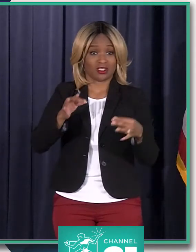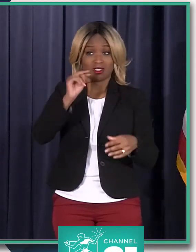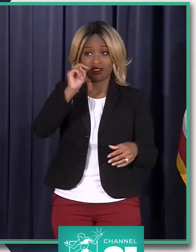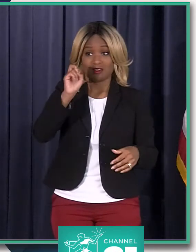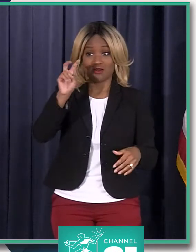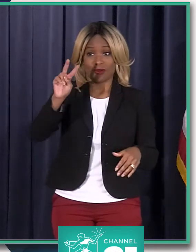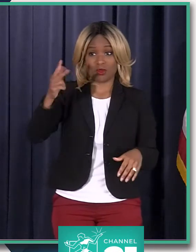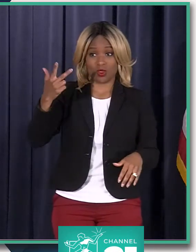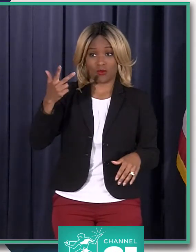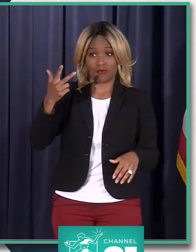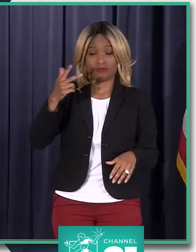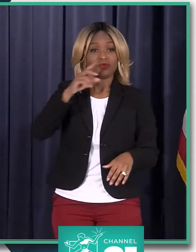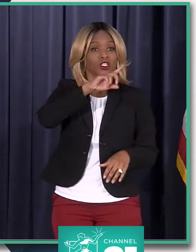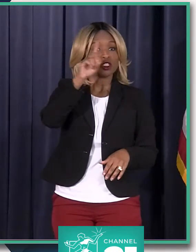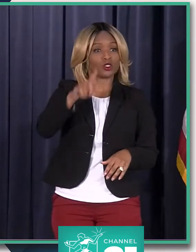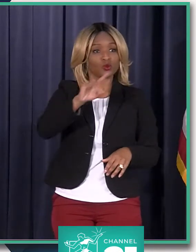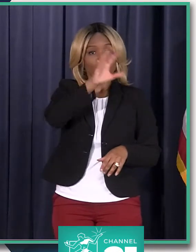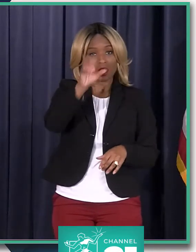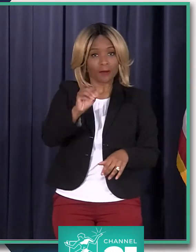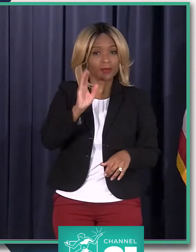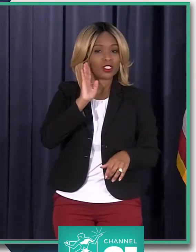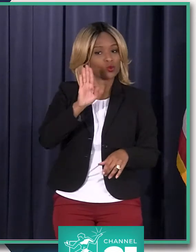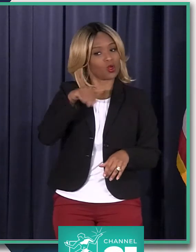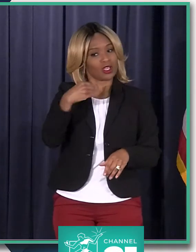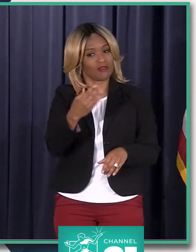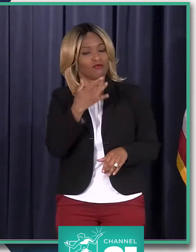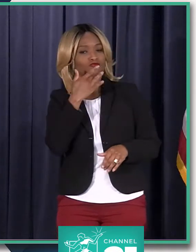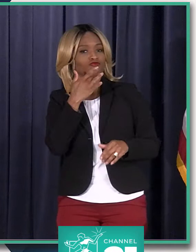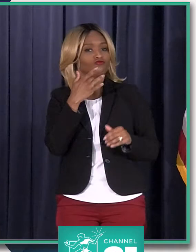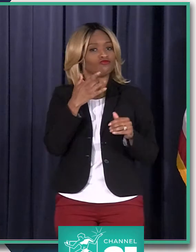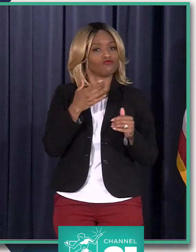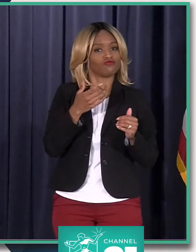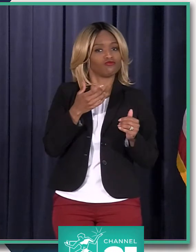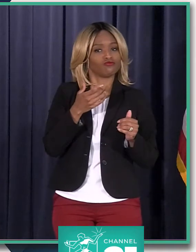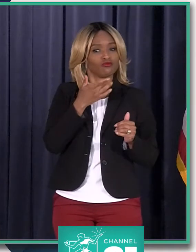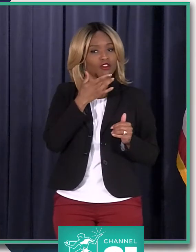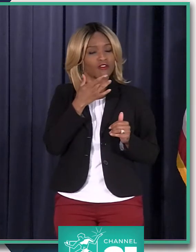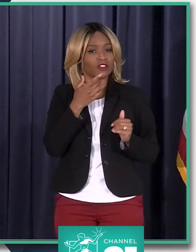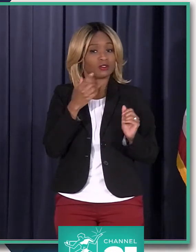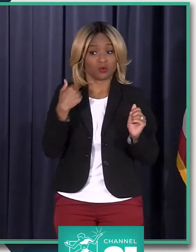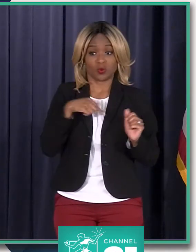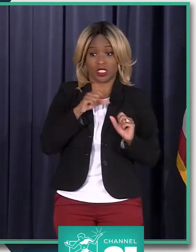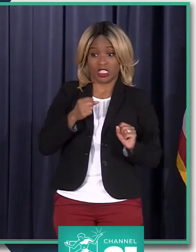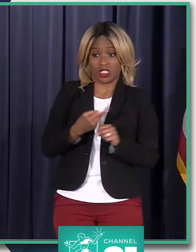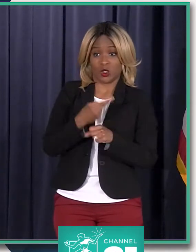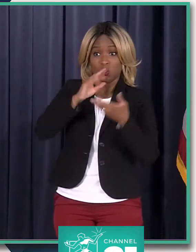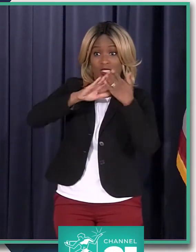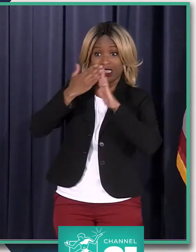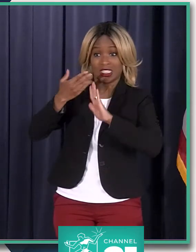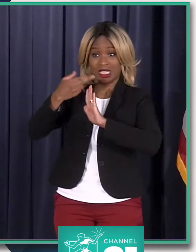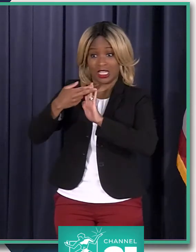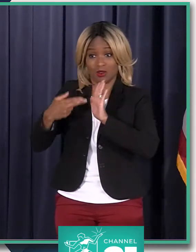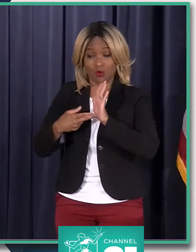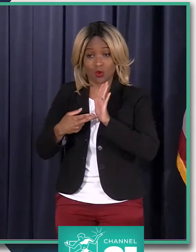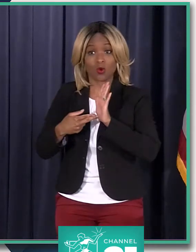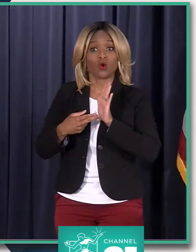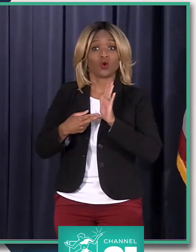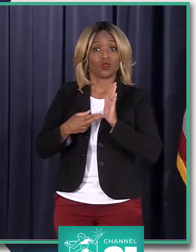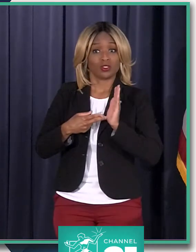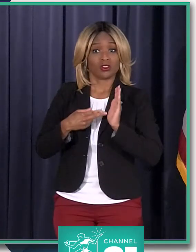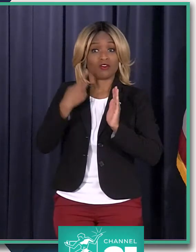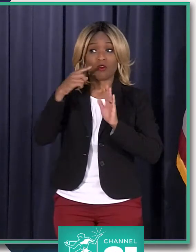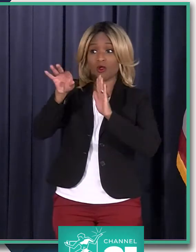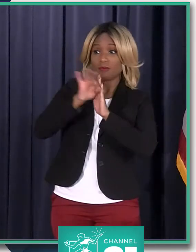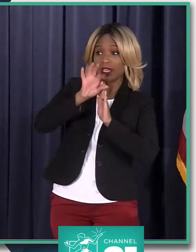Detroit companies are going to be given preference because we're going to be able to use the city rules. And so if you are a